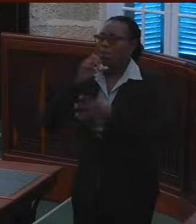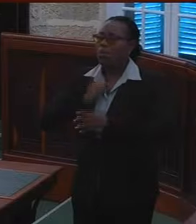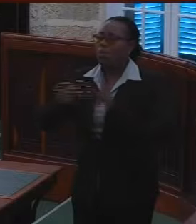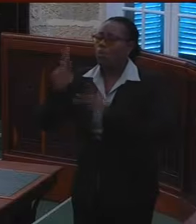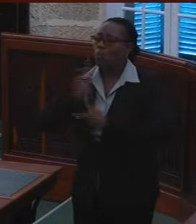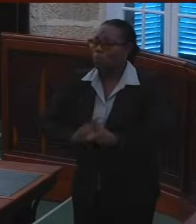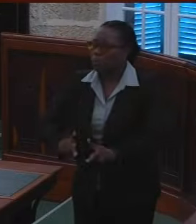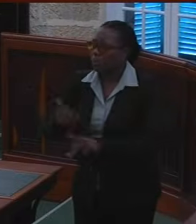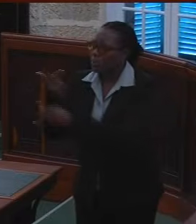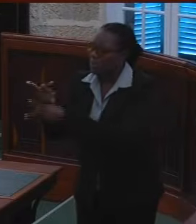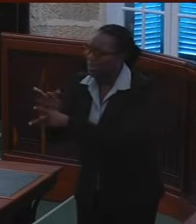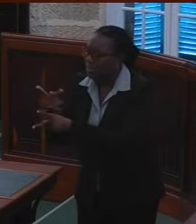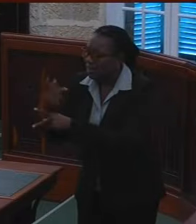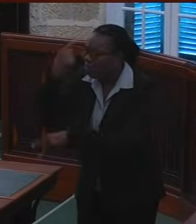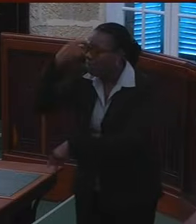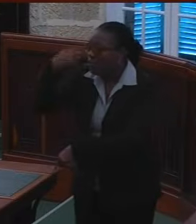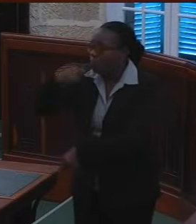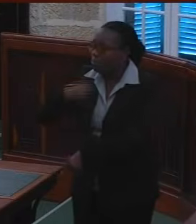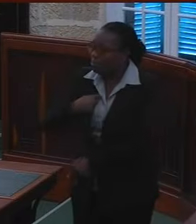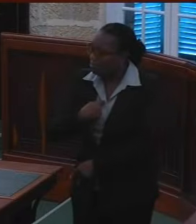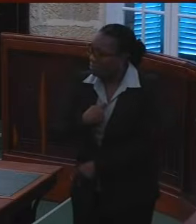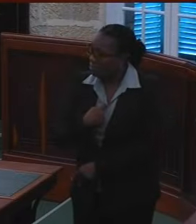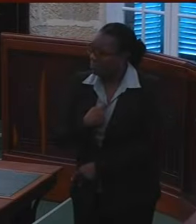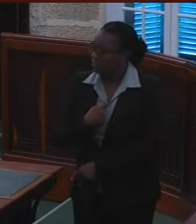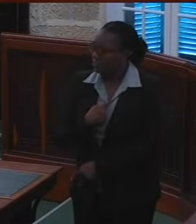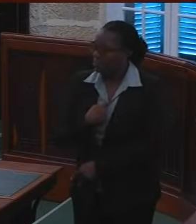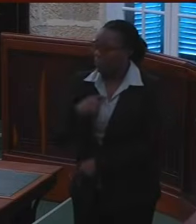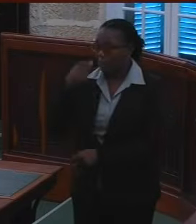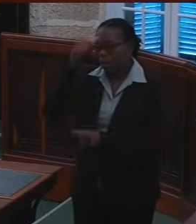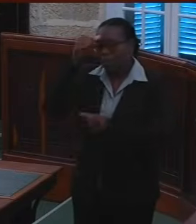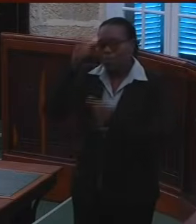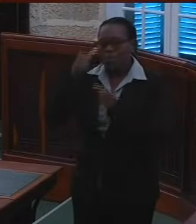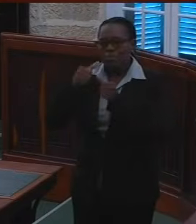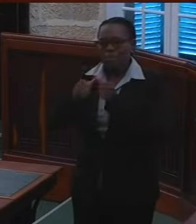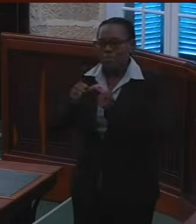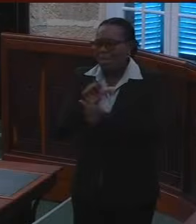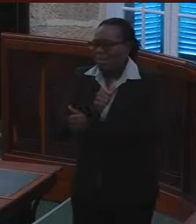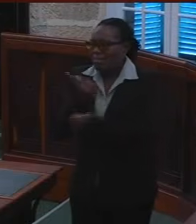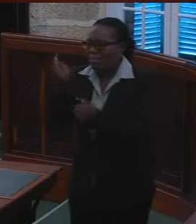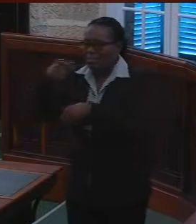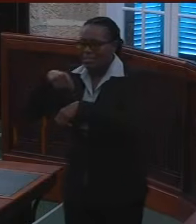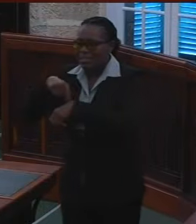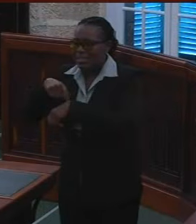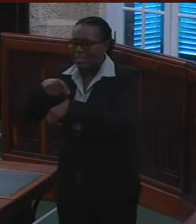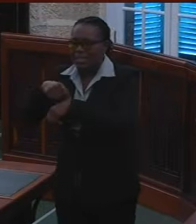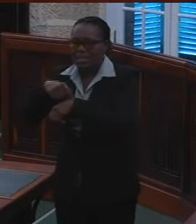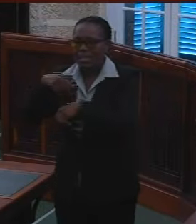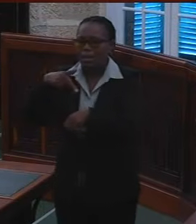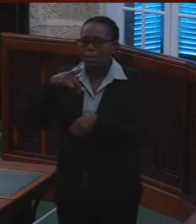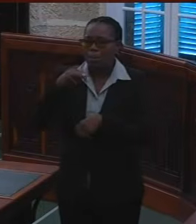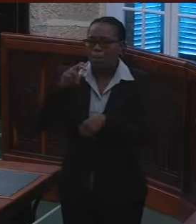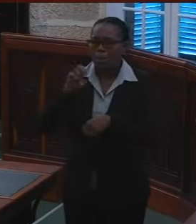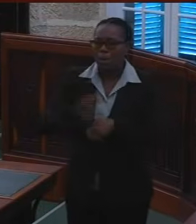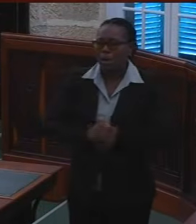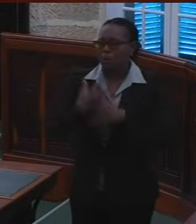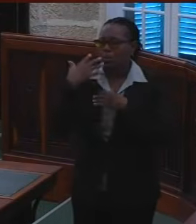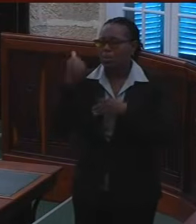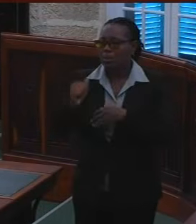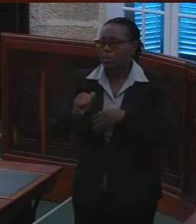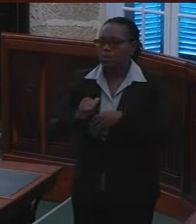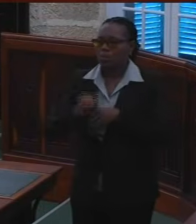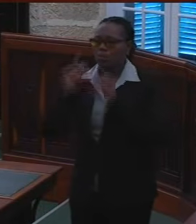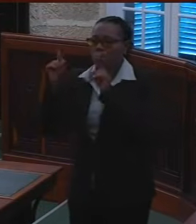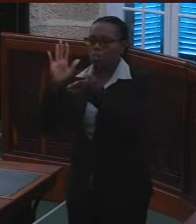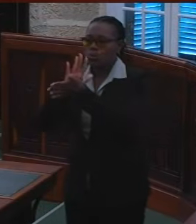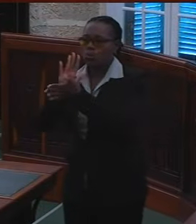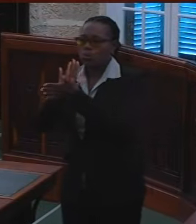care of me. I remember there was hardly a time where you would leave the Pine to go to school at Wilkie Cambash and somebody along the